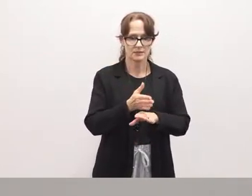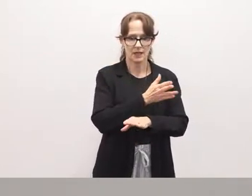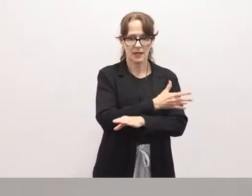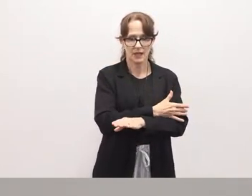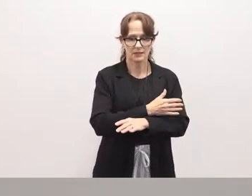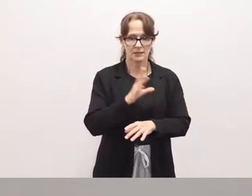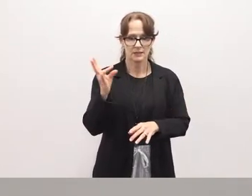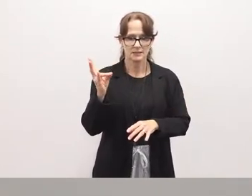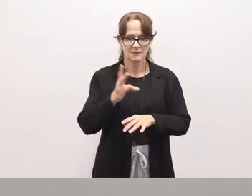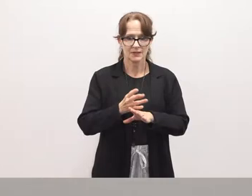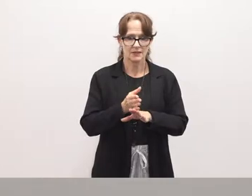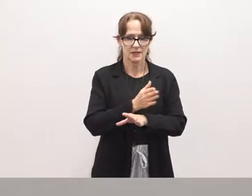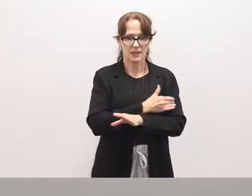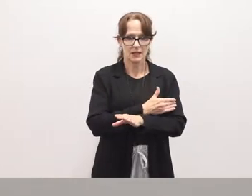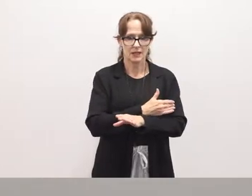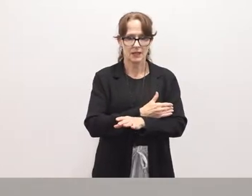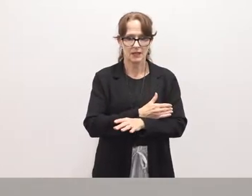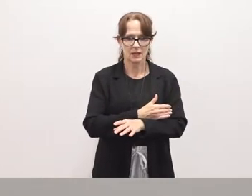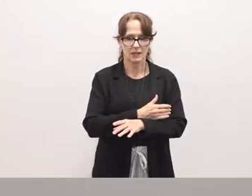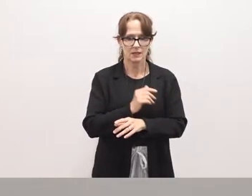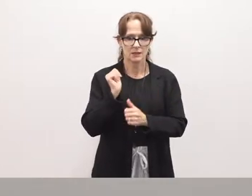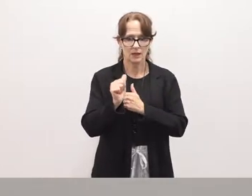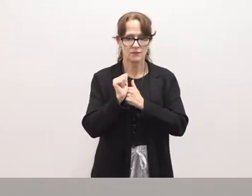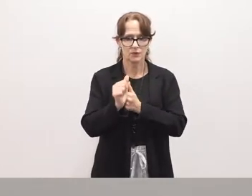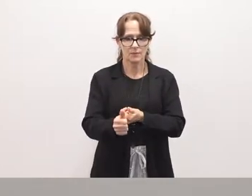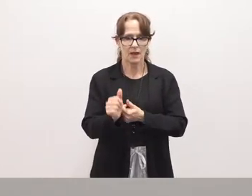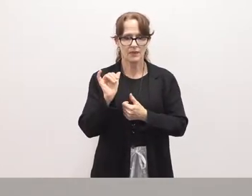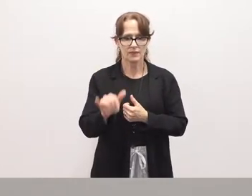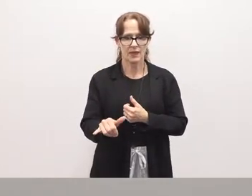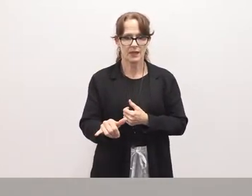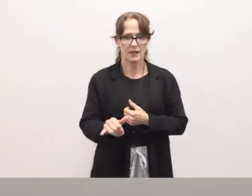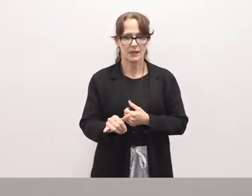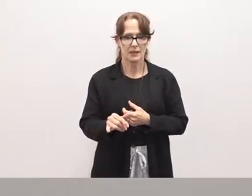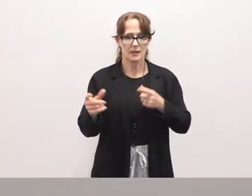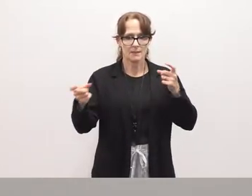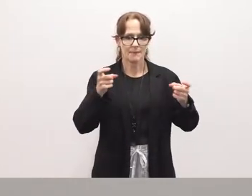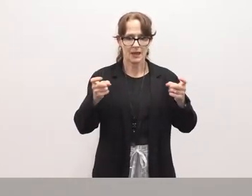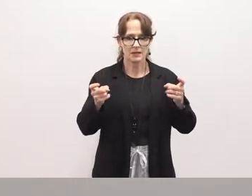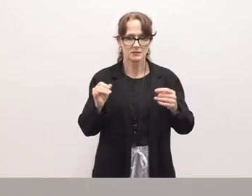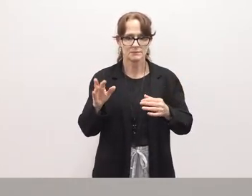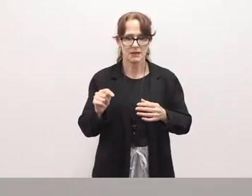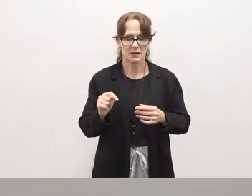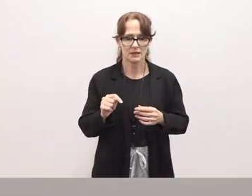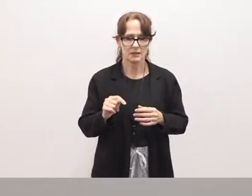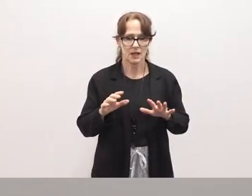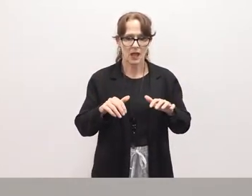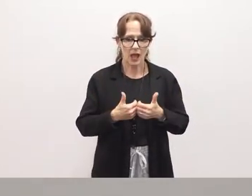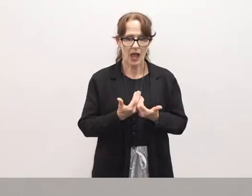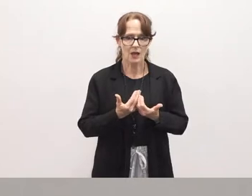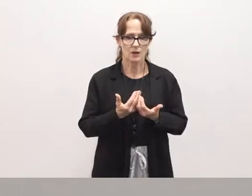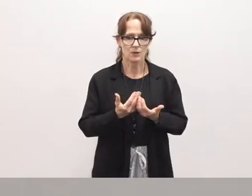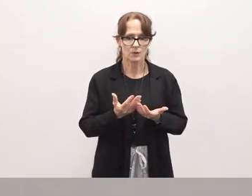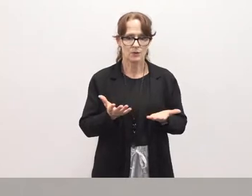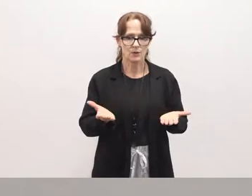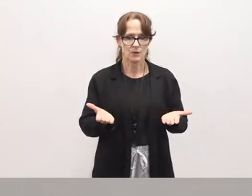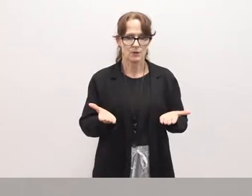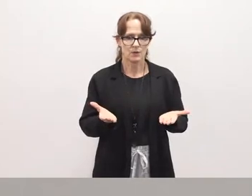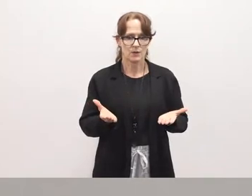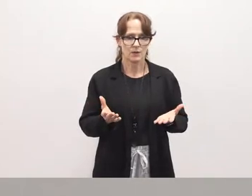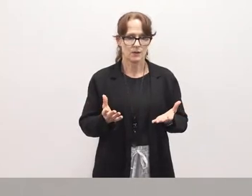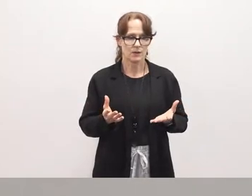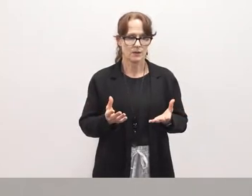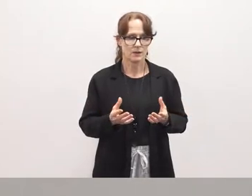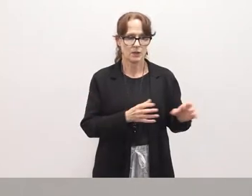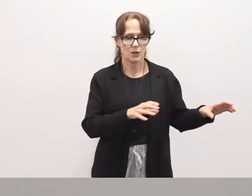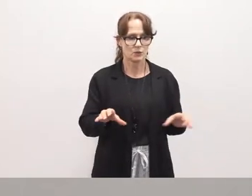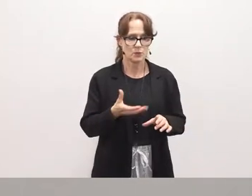or 7 days ahead of time, then you have to abide by that. And that's what management is. That's what how you kind of get things